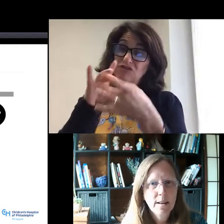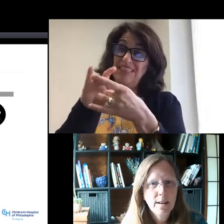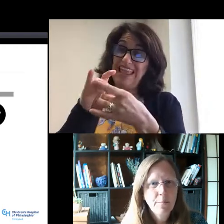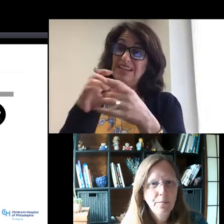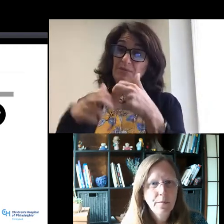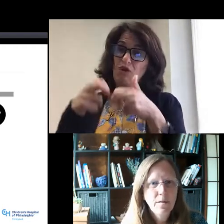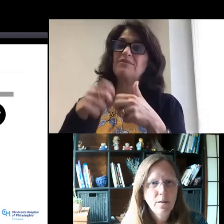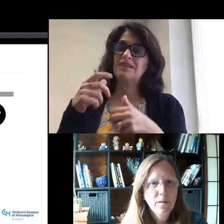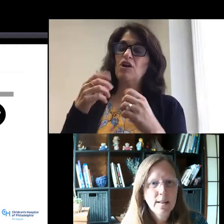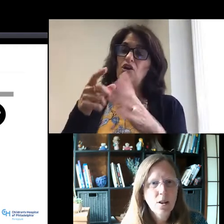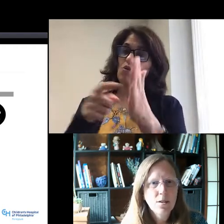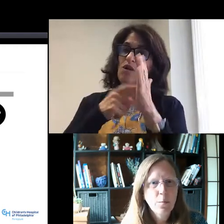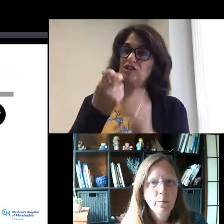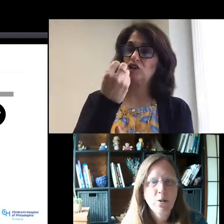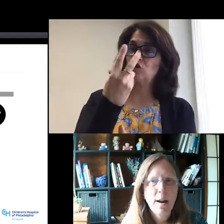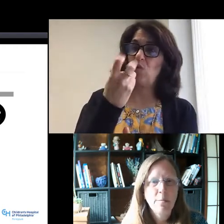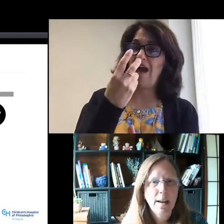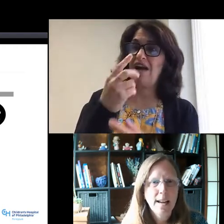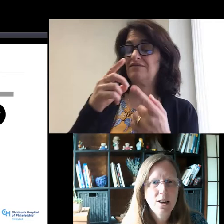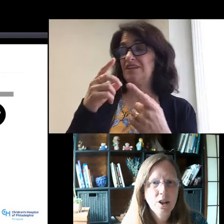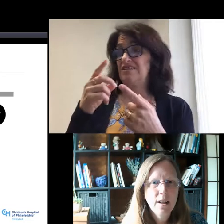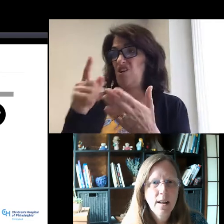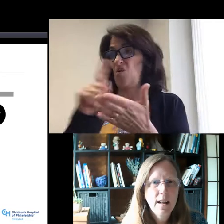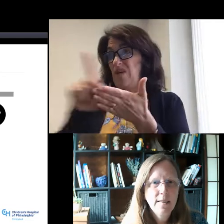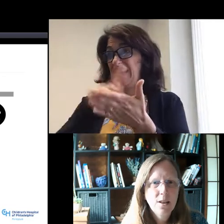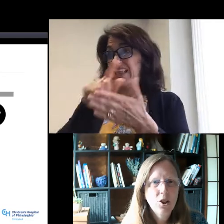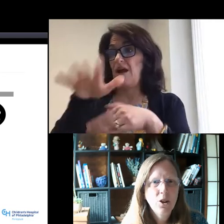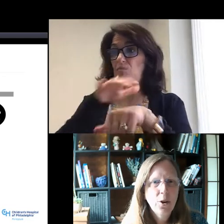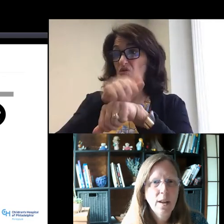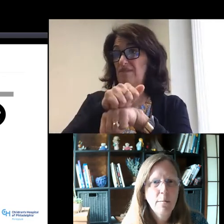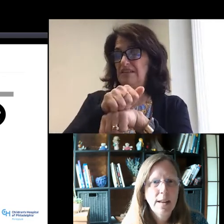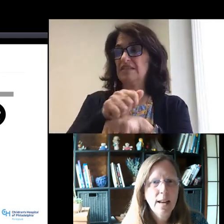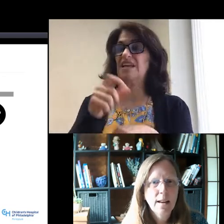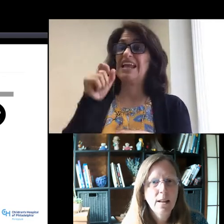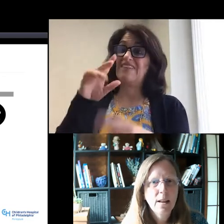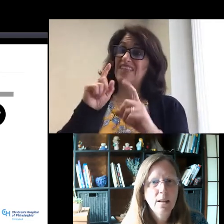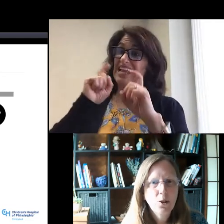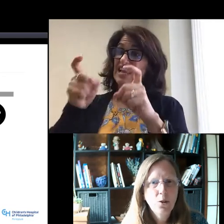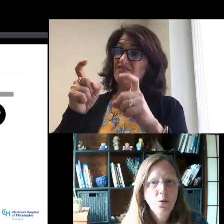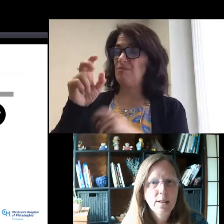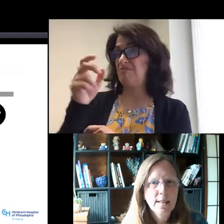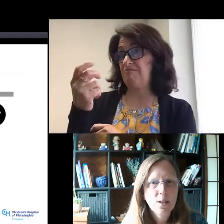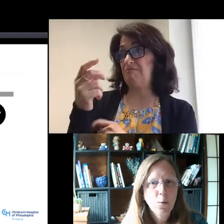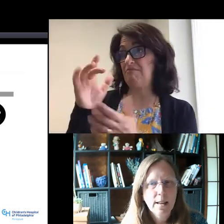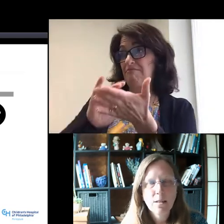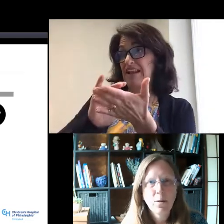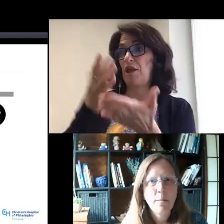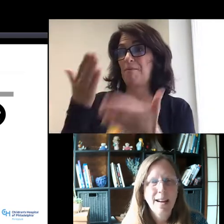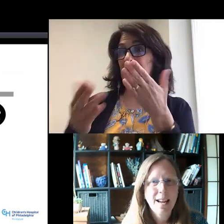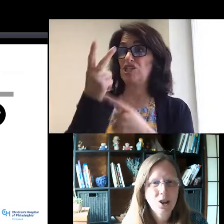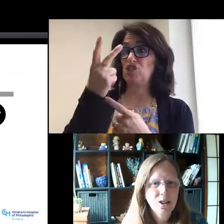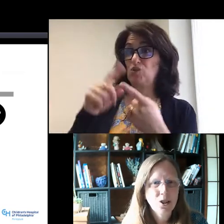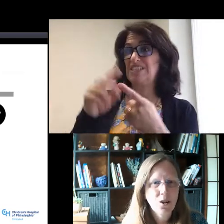appointments. If your friend is also prescribed medication, they should know that it may take 2 to 6 weeks for